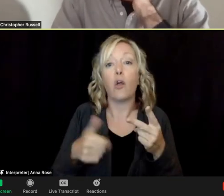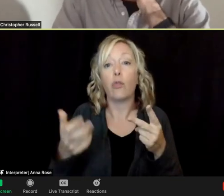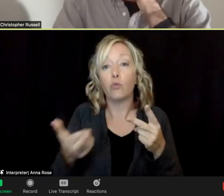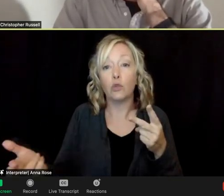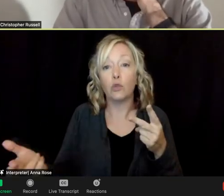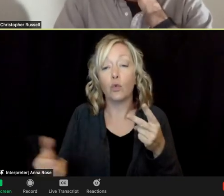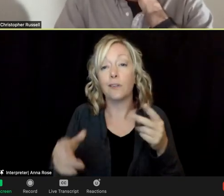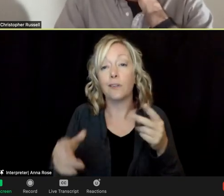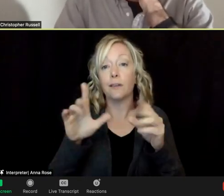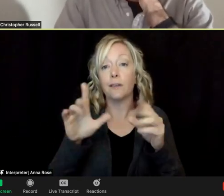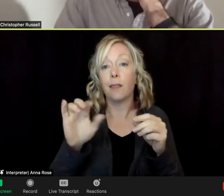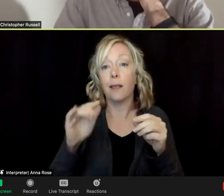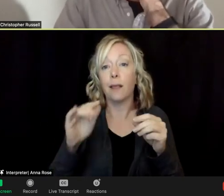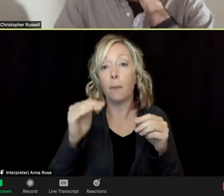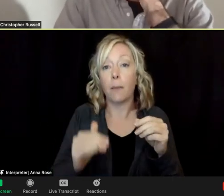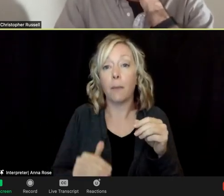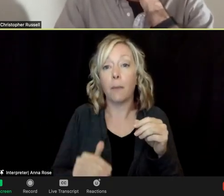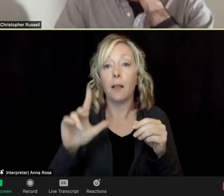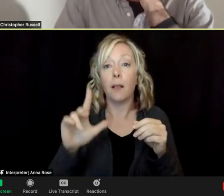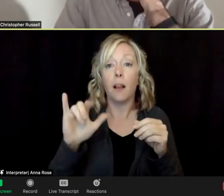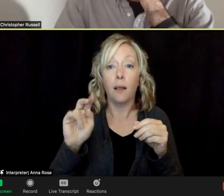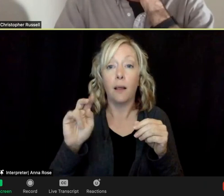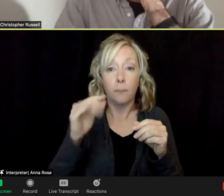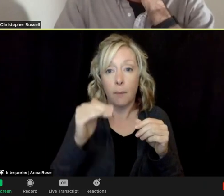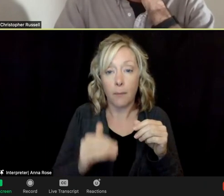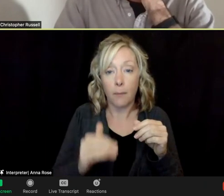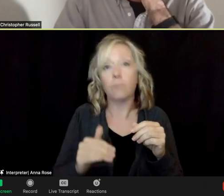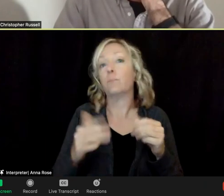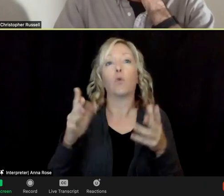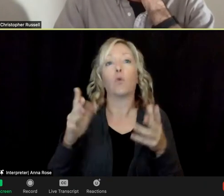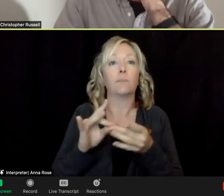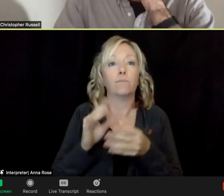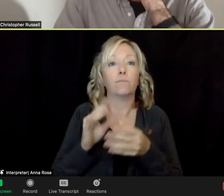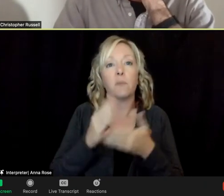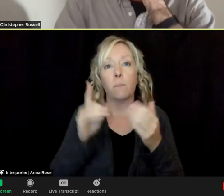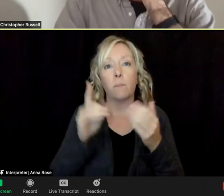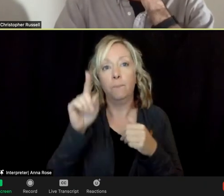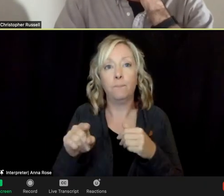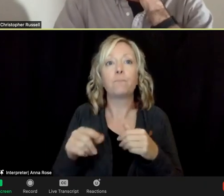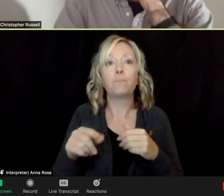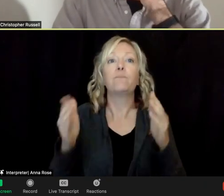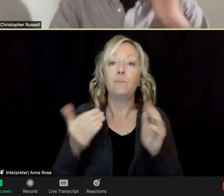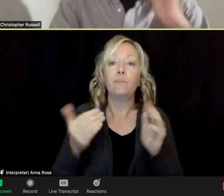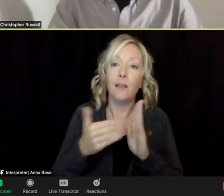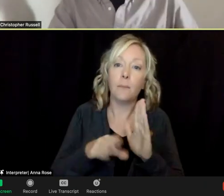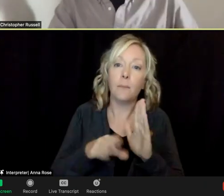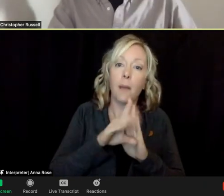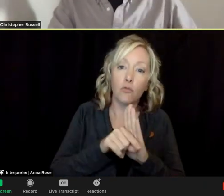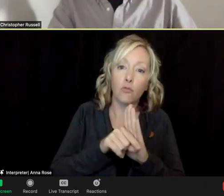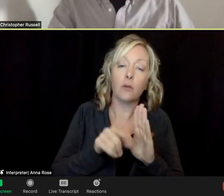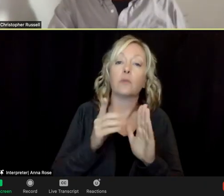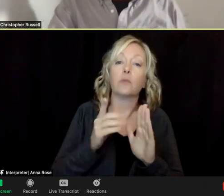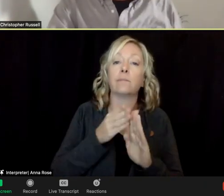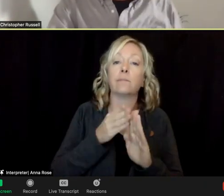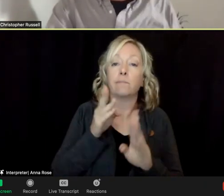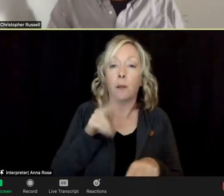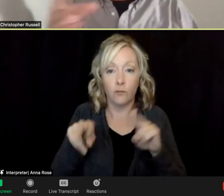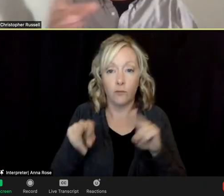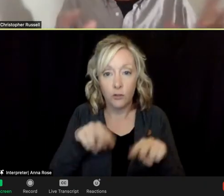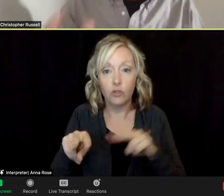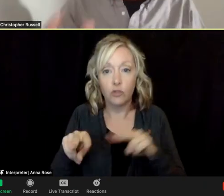some links to those things, some of the stuff we've talked about today. We're going to get the background, we're going to do an observation, and then we're going